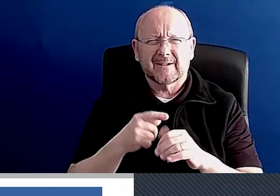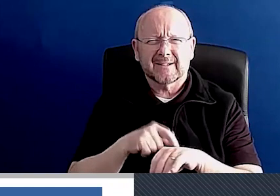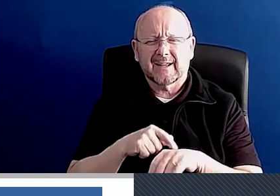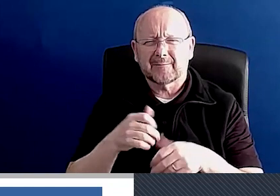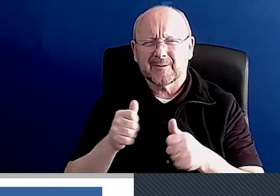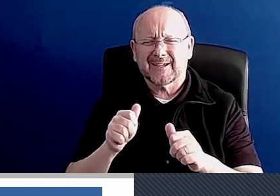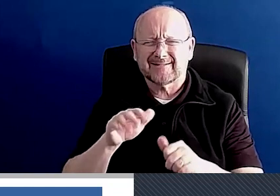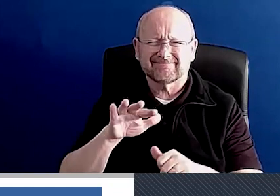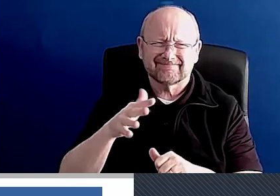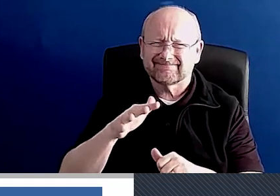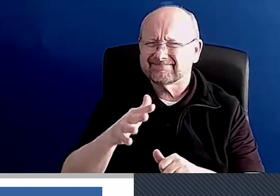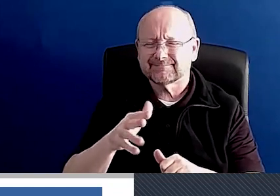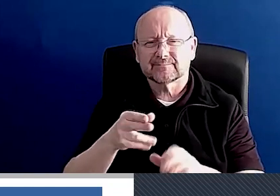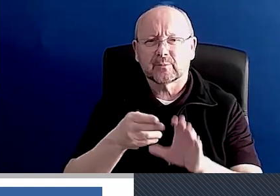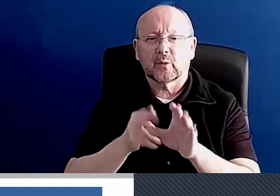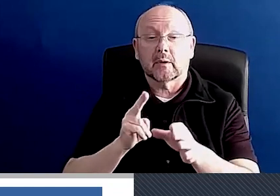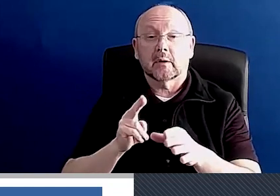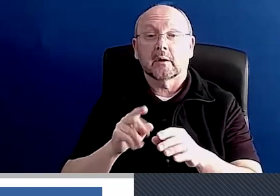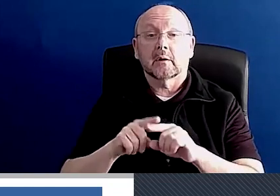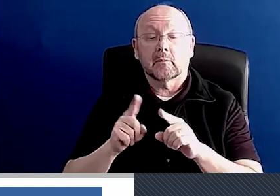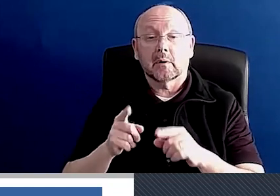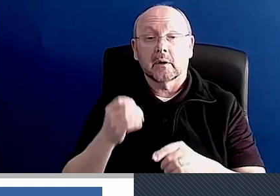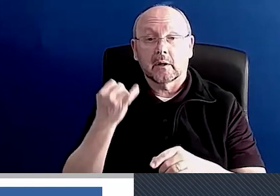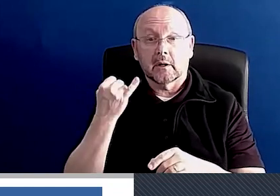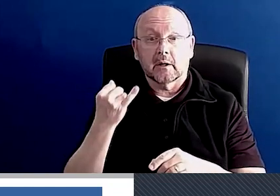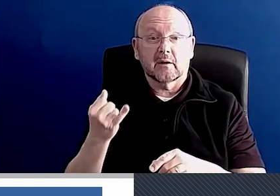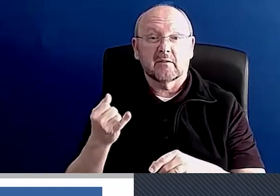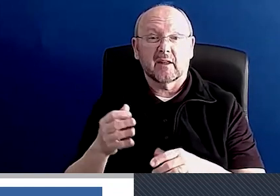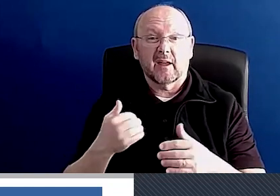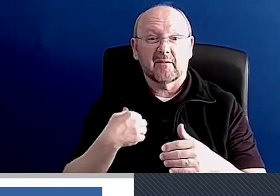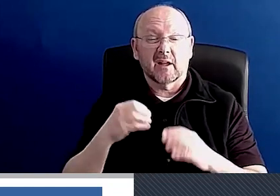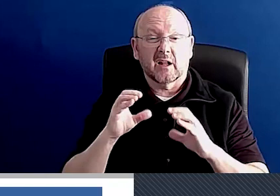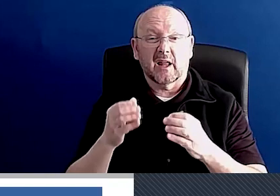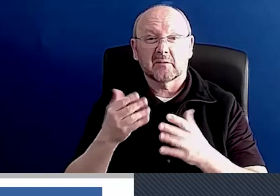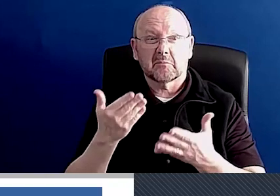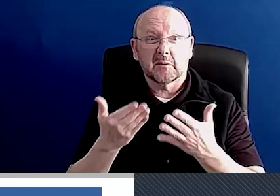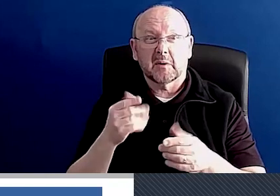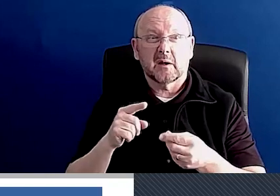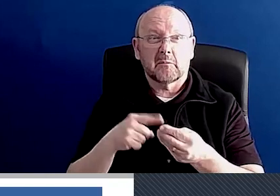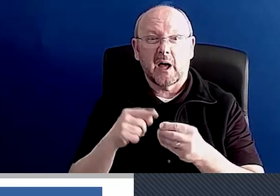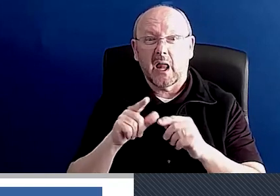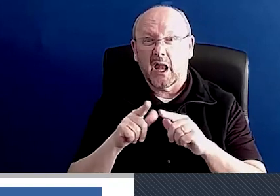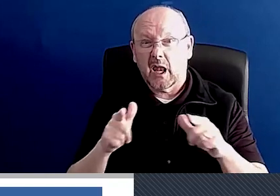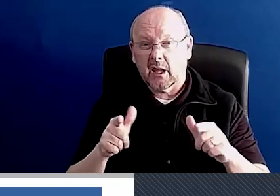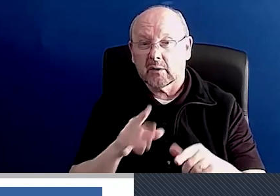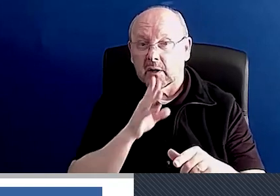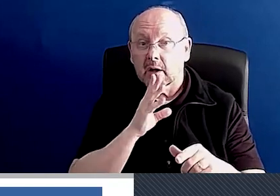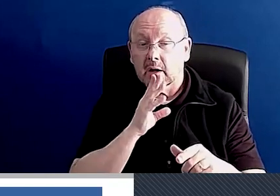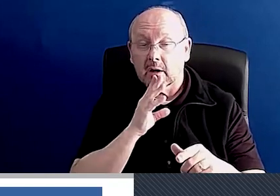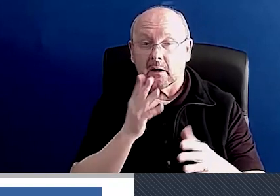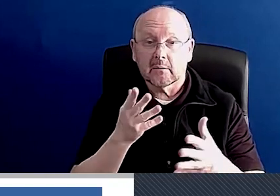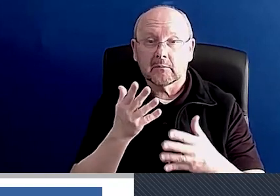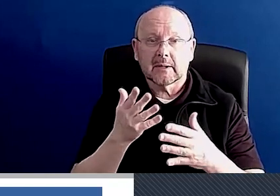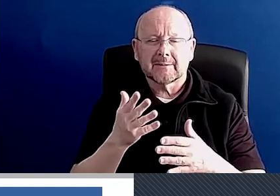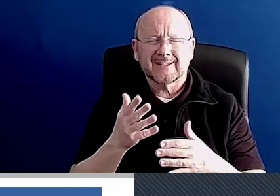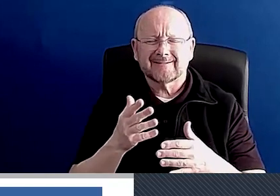it another go, they can. If they're taking a pronunciation class and they really started to find their confidence mid-semester, maybe they